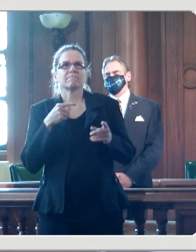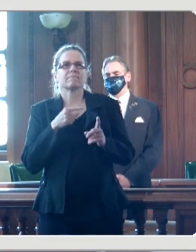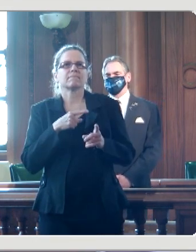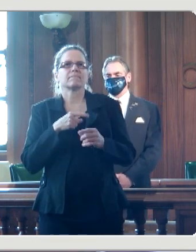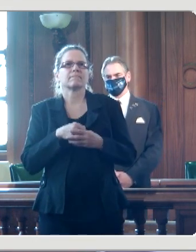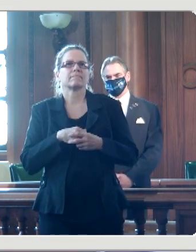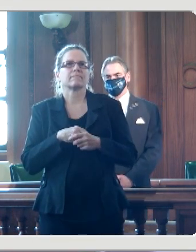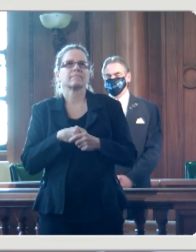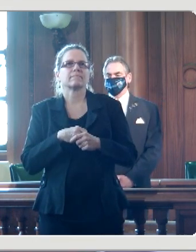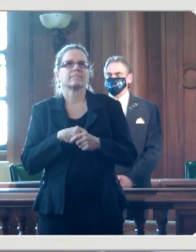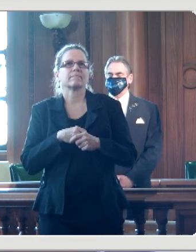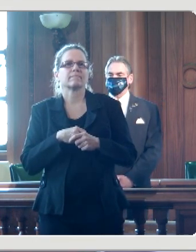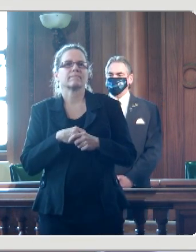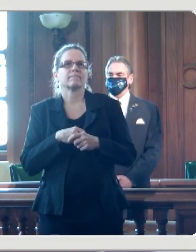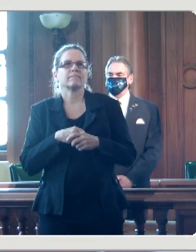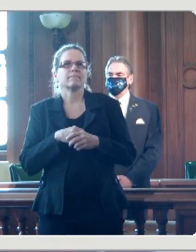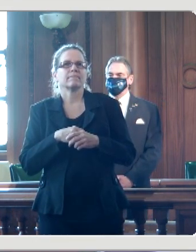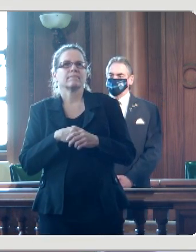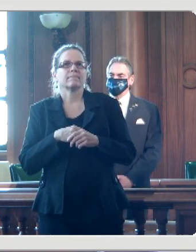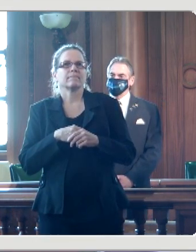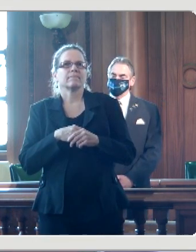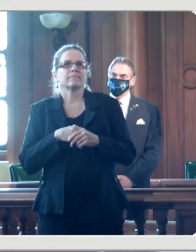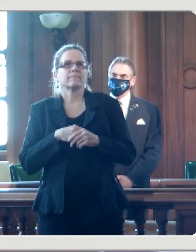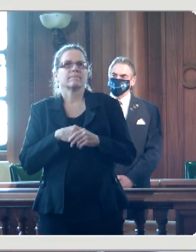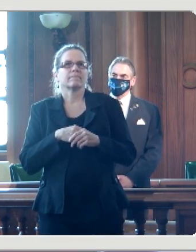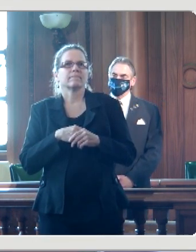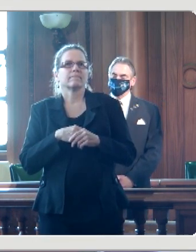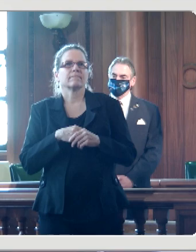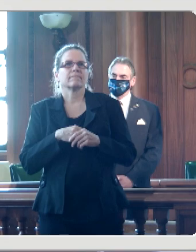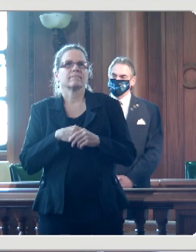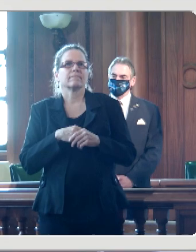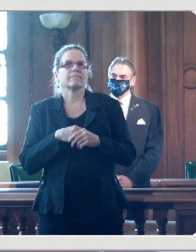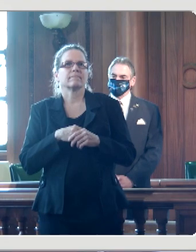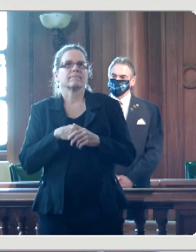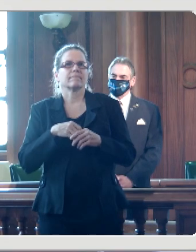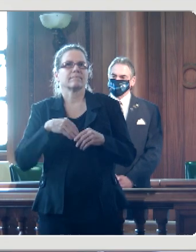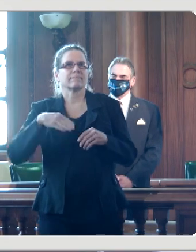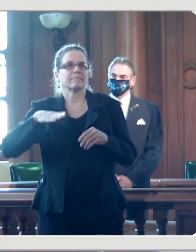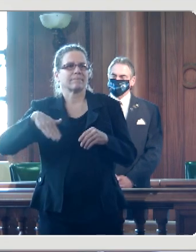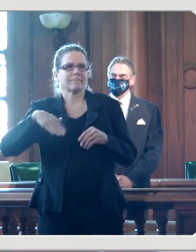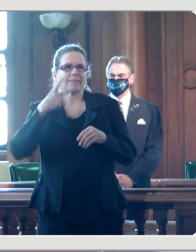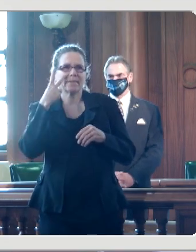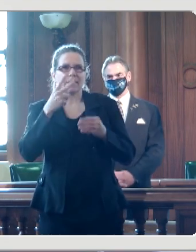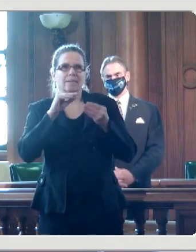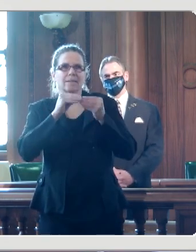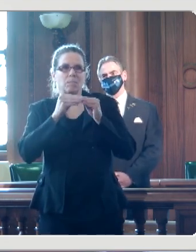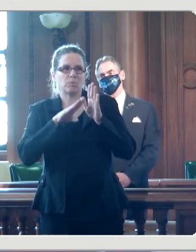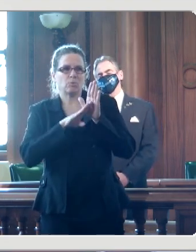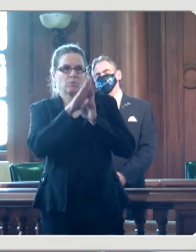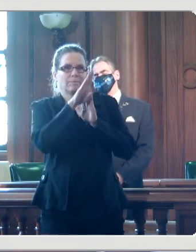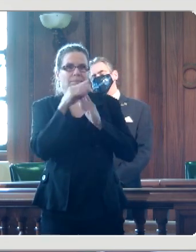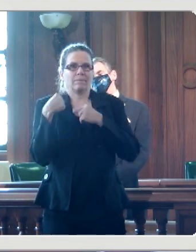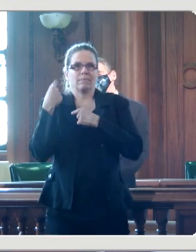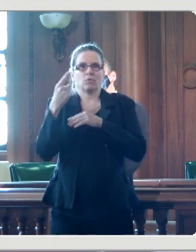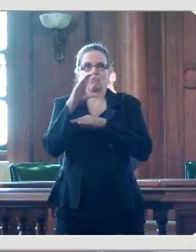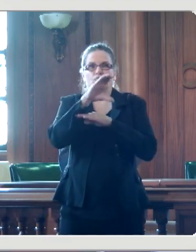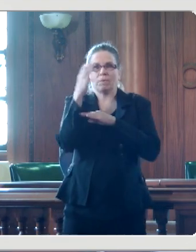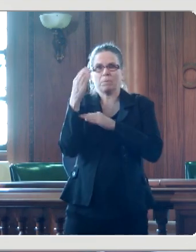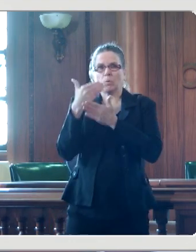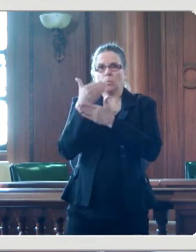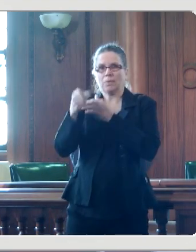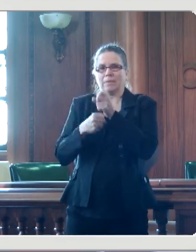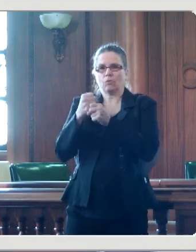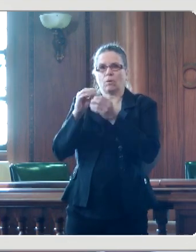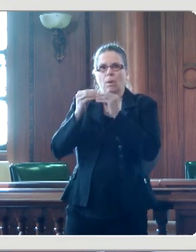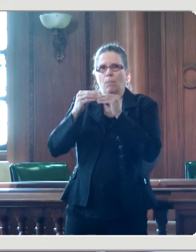I'm curious from your early results that are coming over the tested right between Christmas and New Year's, if there's